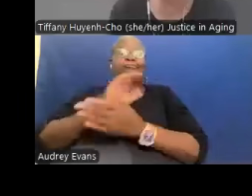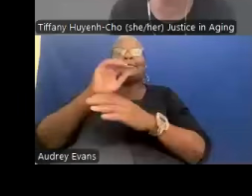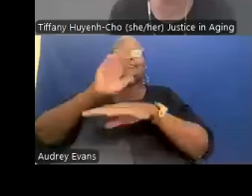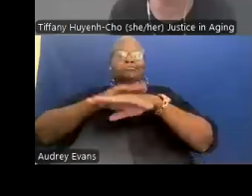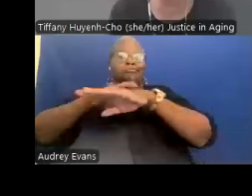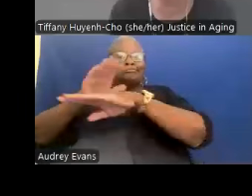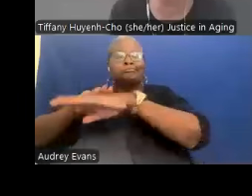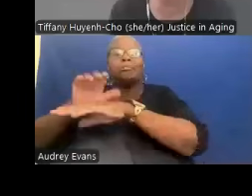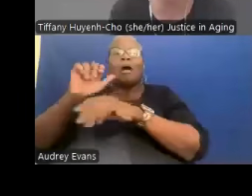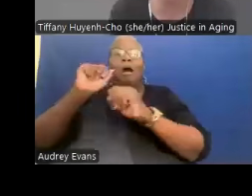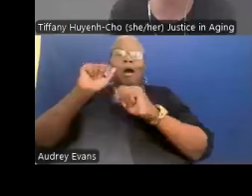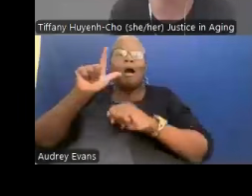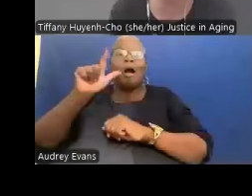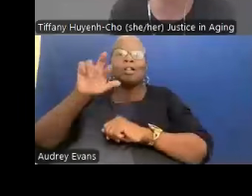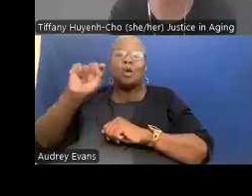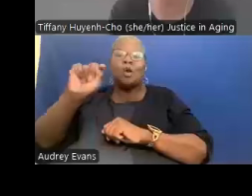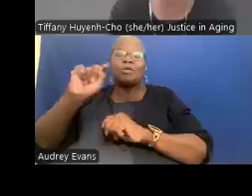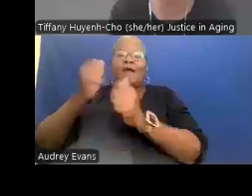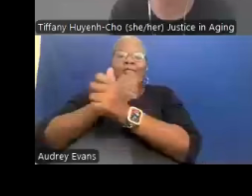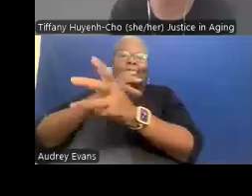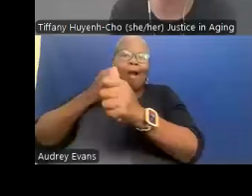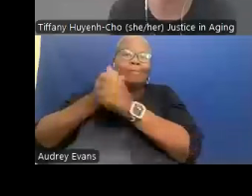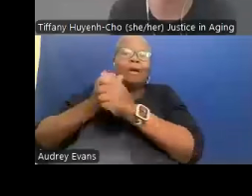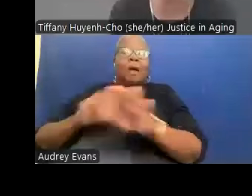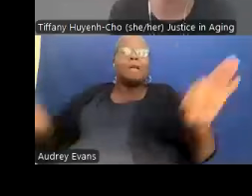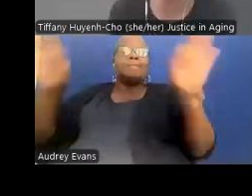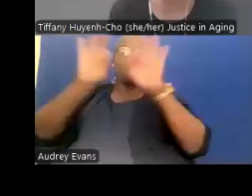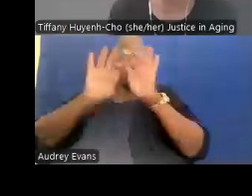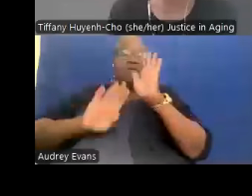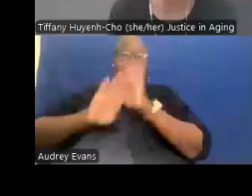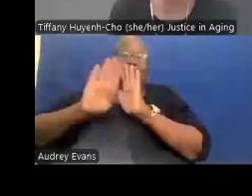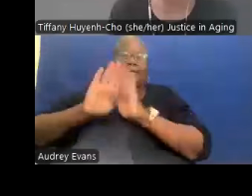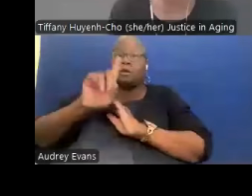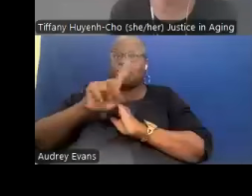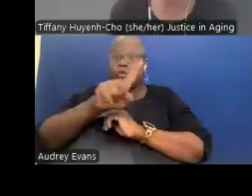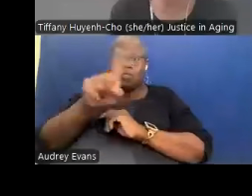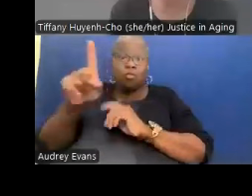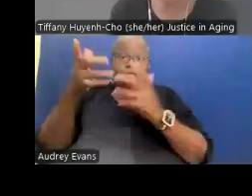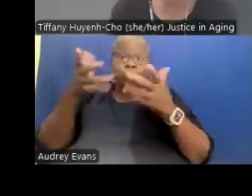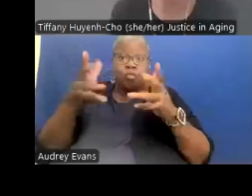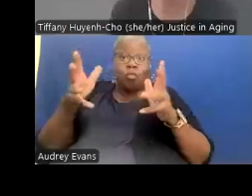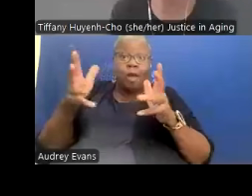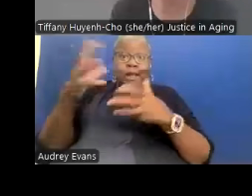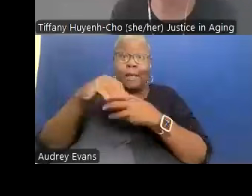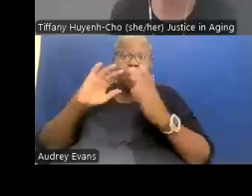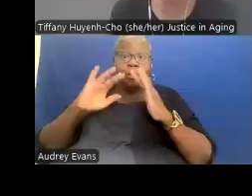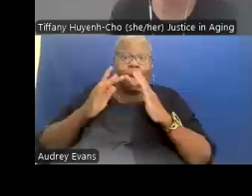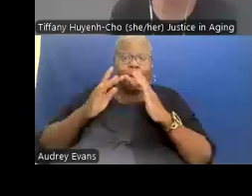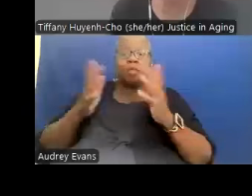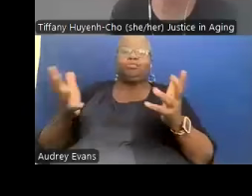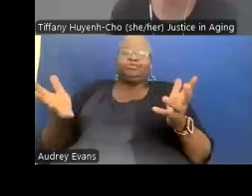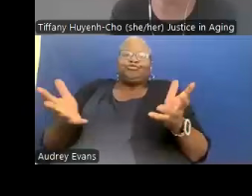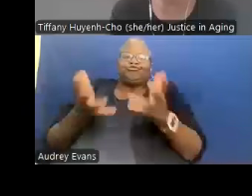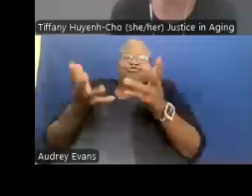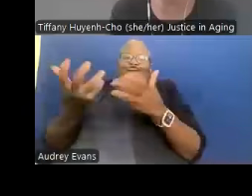other materials to keep you updated on important developments. If you're not already a member of our network, we encourage you to